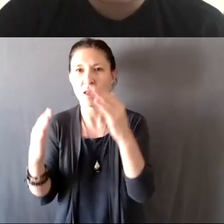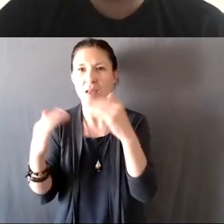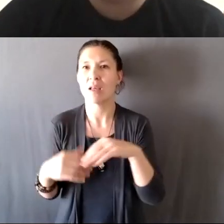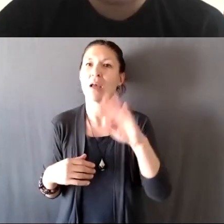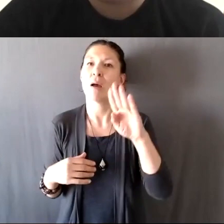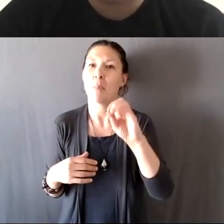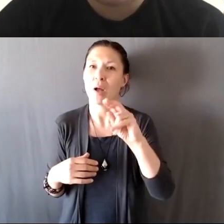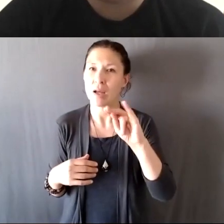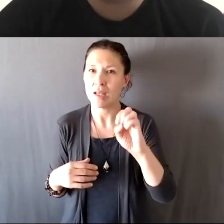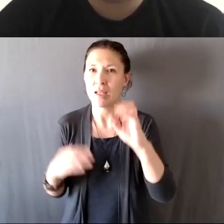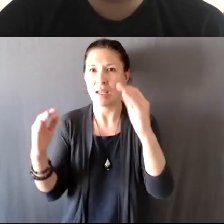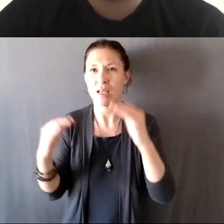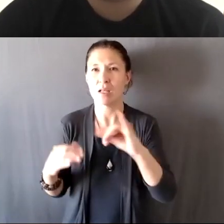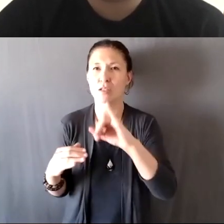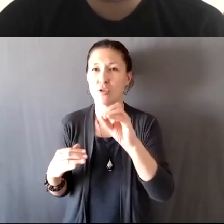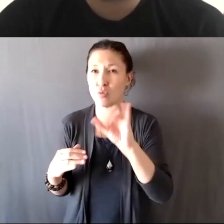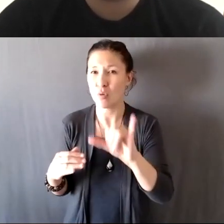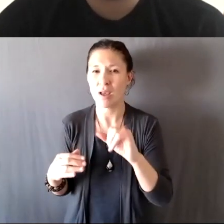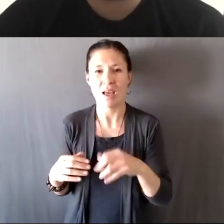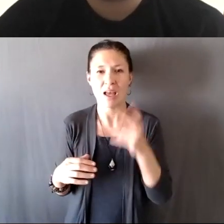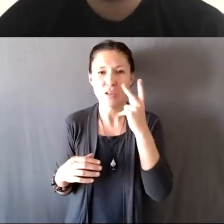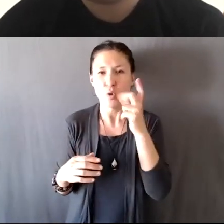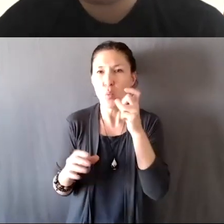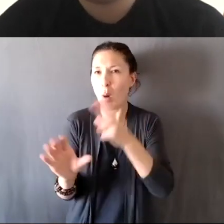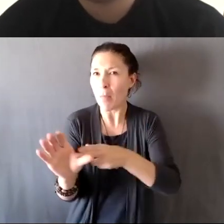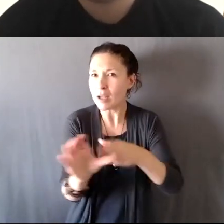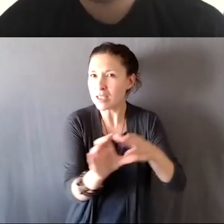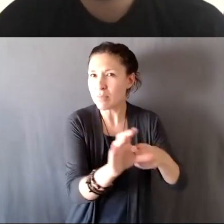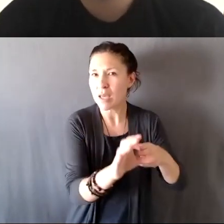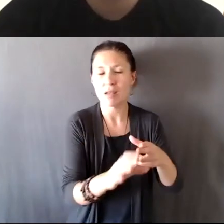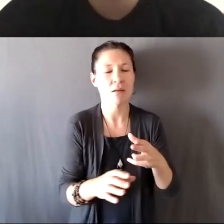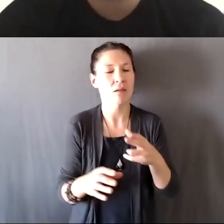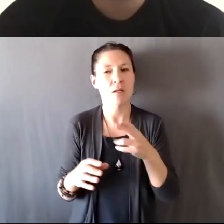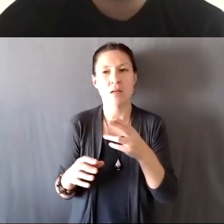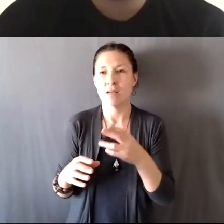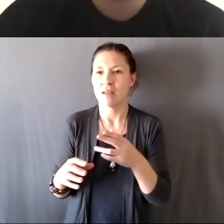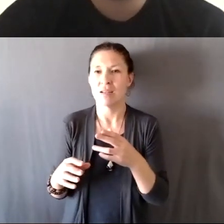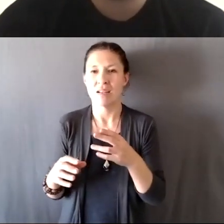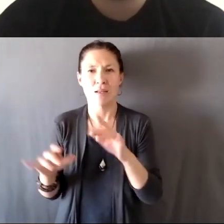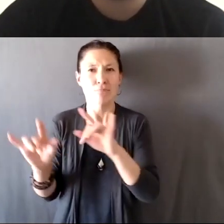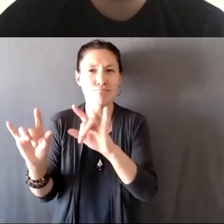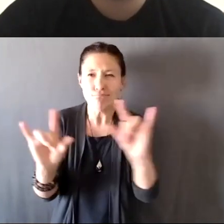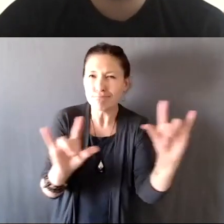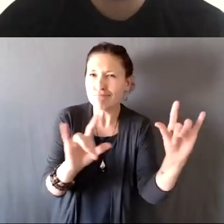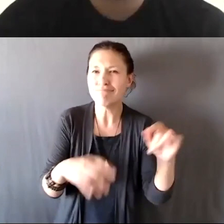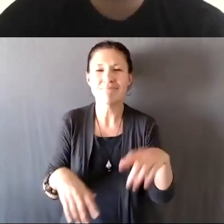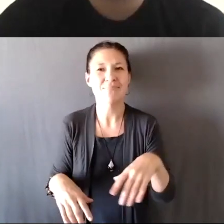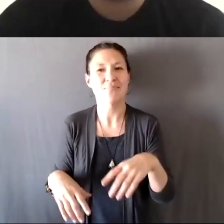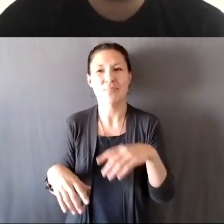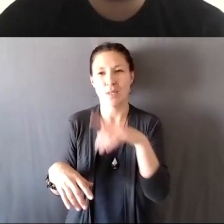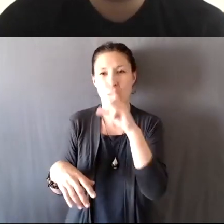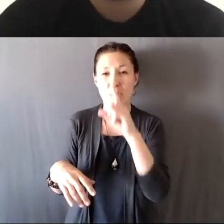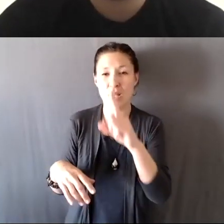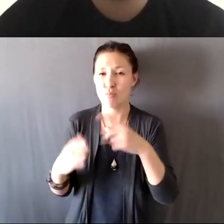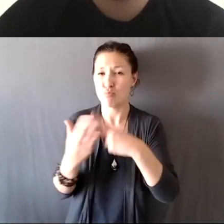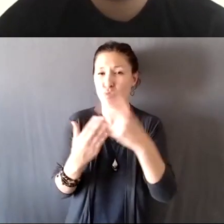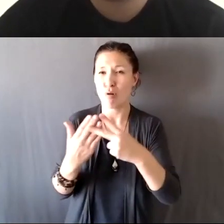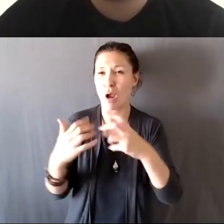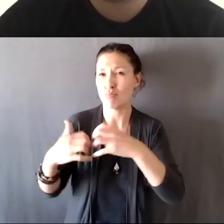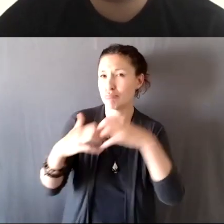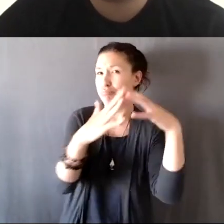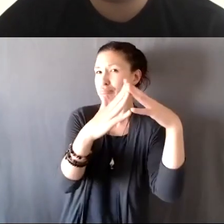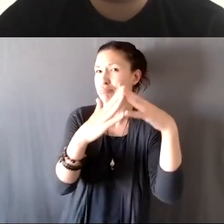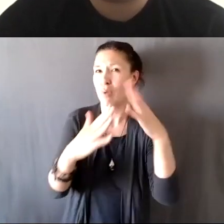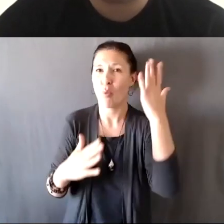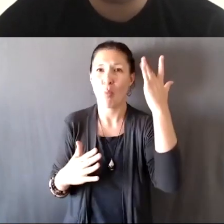participant section. Much love to everyone. Thank you today. This program came together so beautifully and wonderfully because of all the love and energy